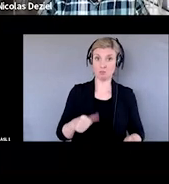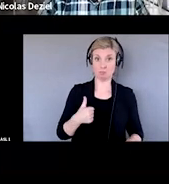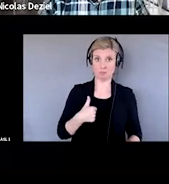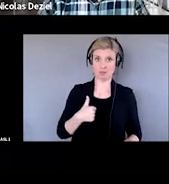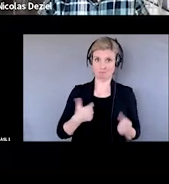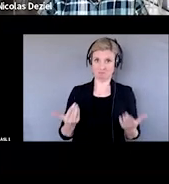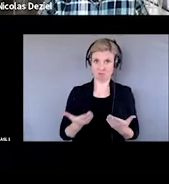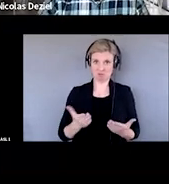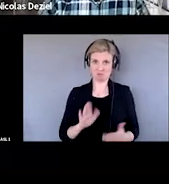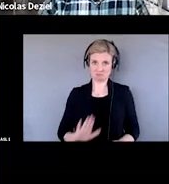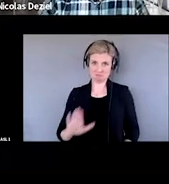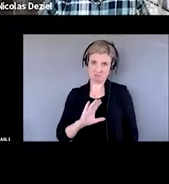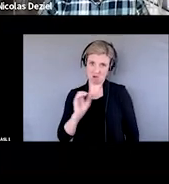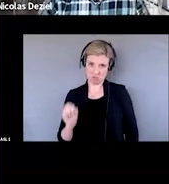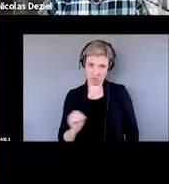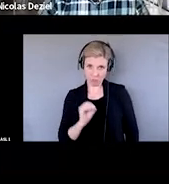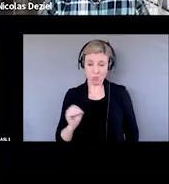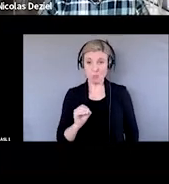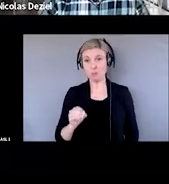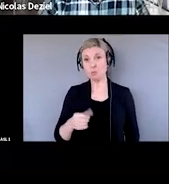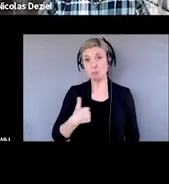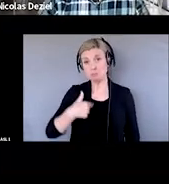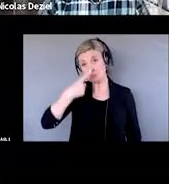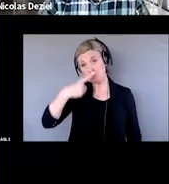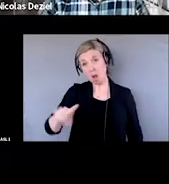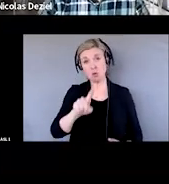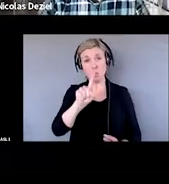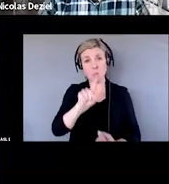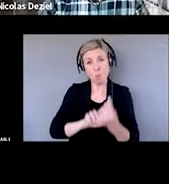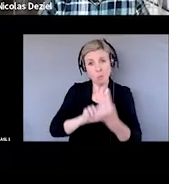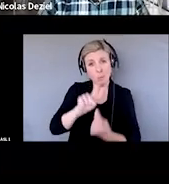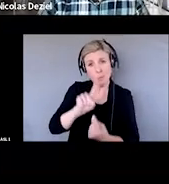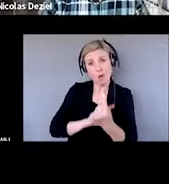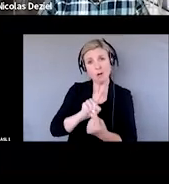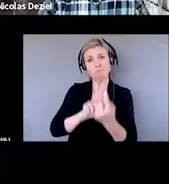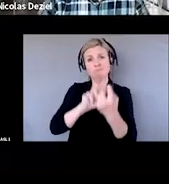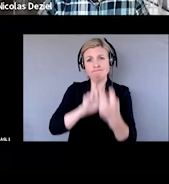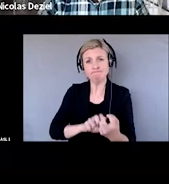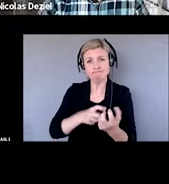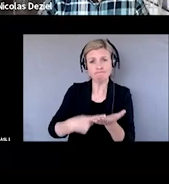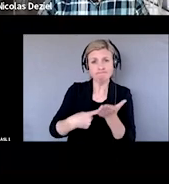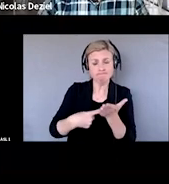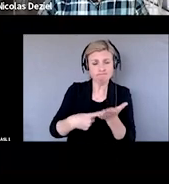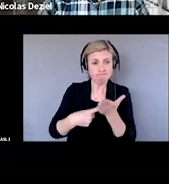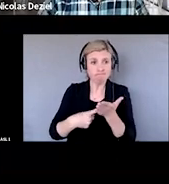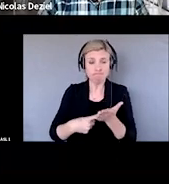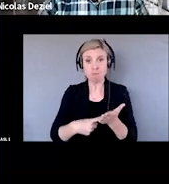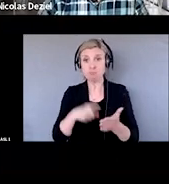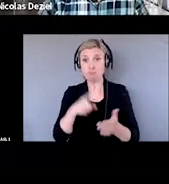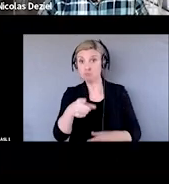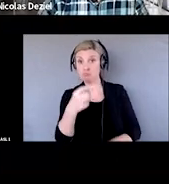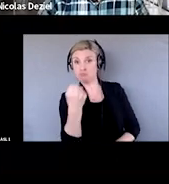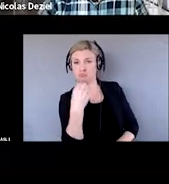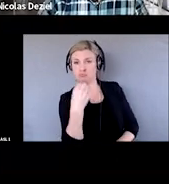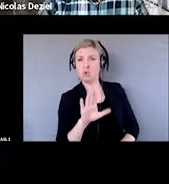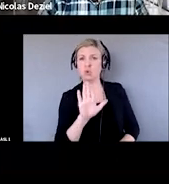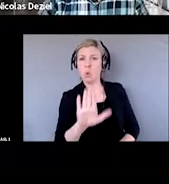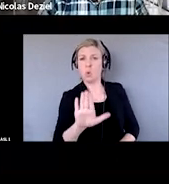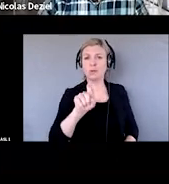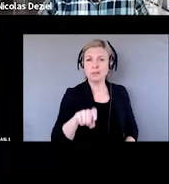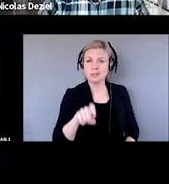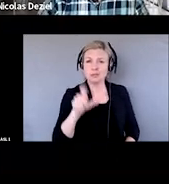today. And I can have one-on-one discussions with you. I can have tailored meetings with you. I can listen to your needs and what you want to learn more